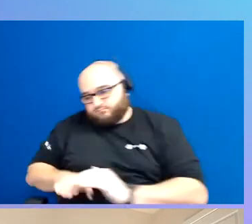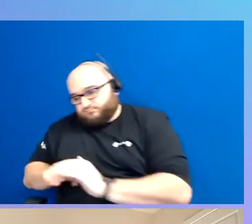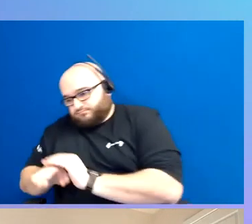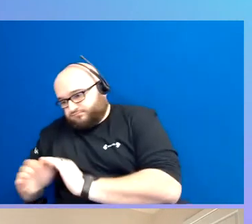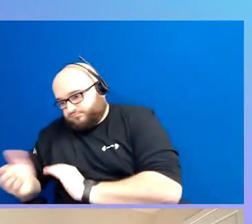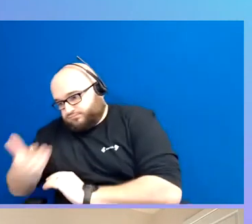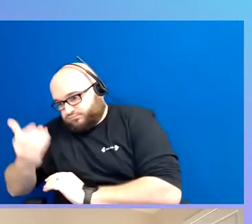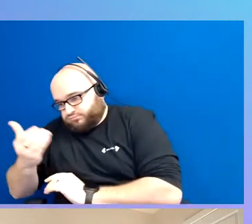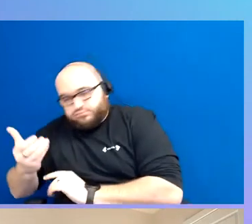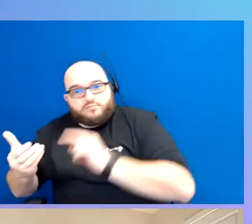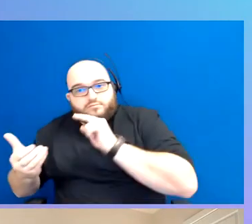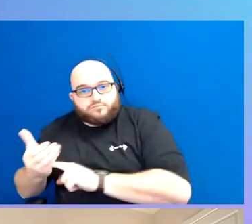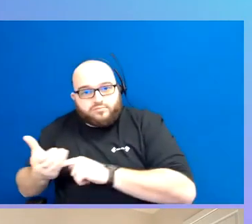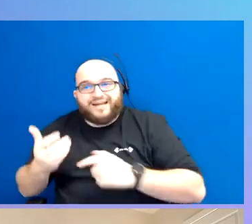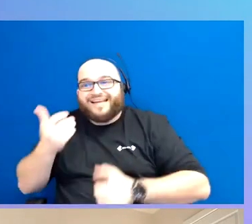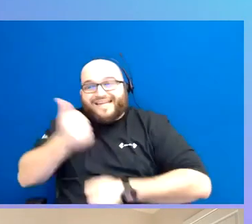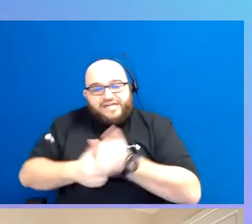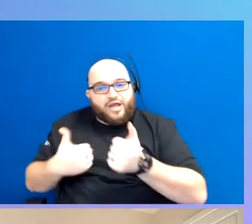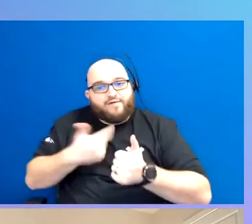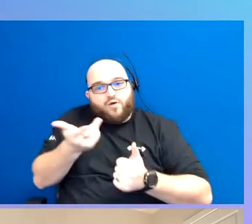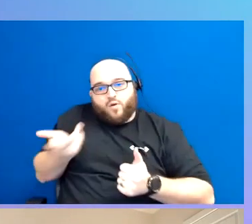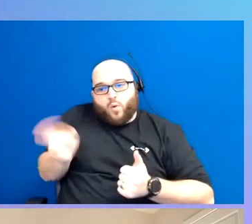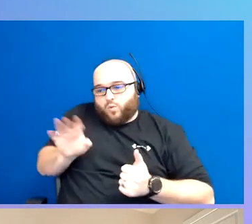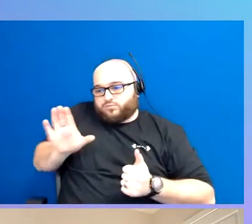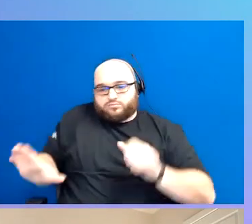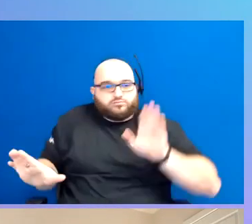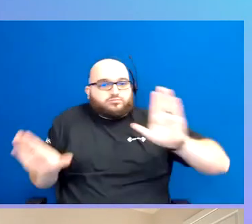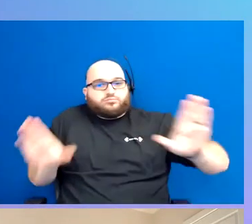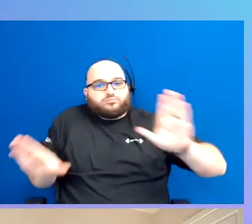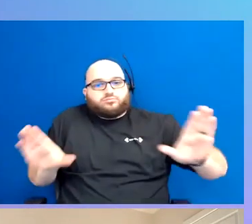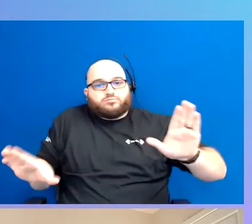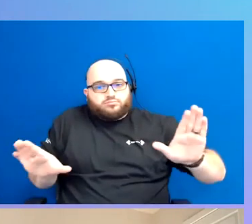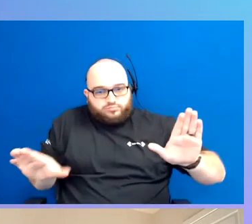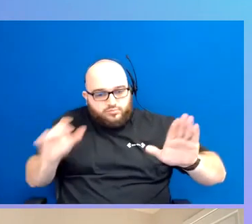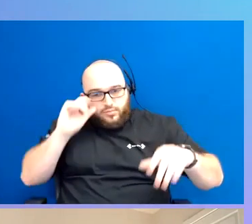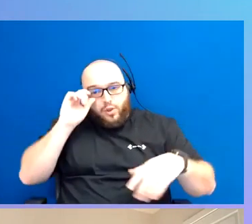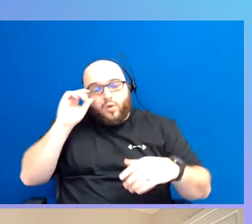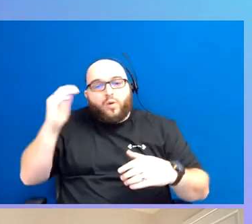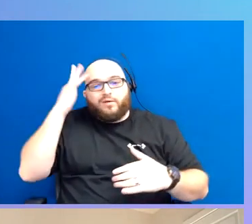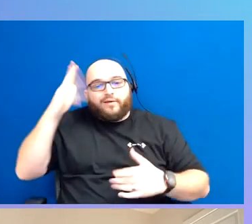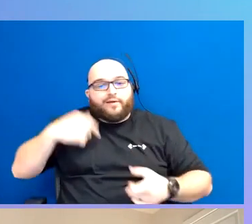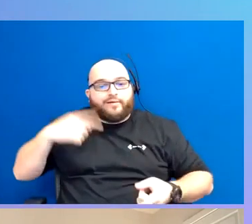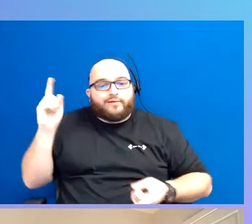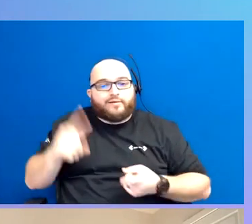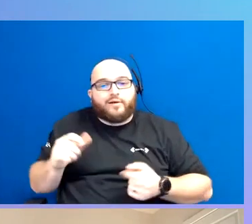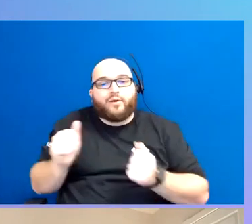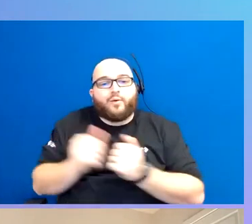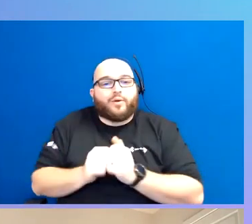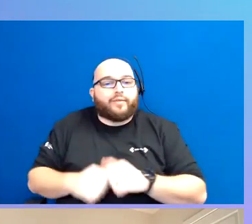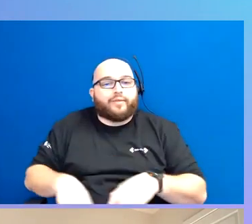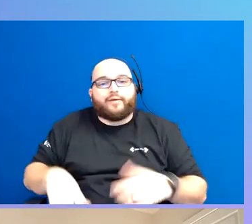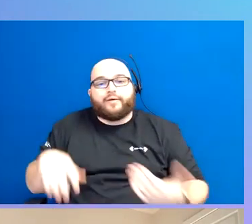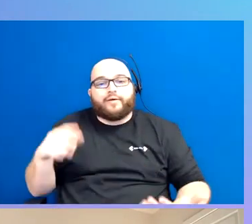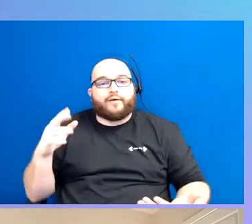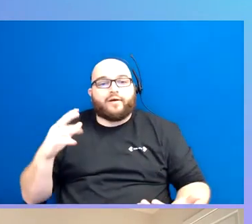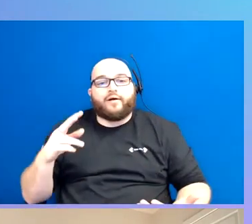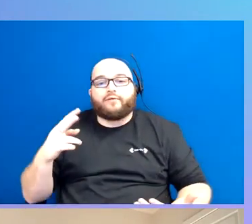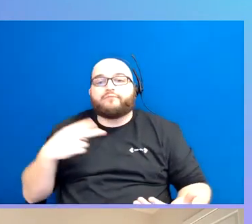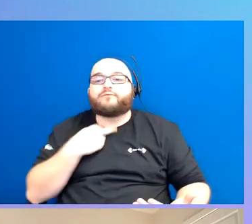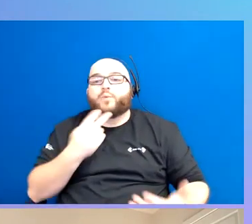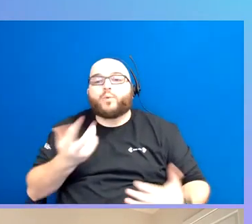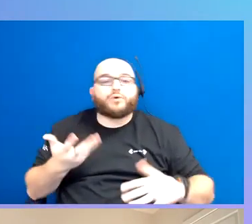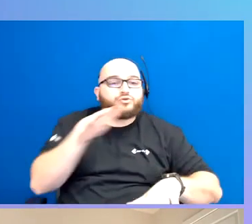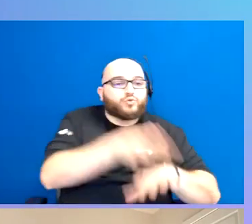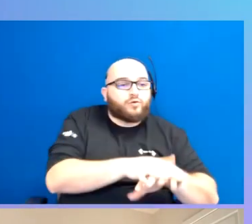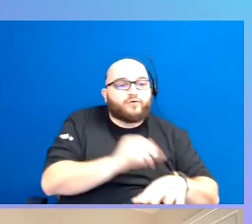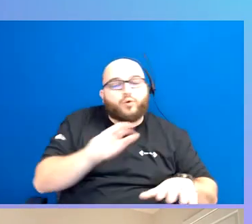accessibility properties which are used by the accessibility technologies like talkback or voiceover